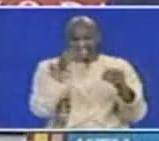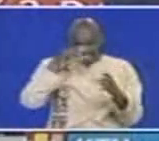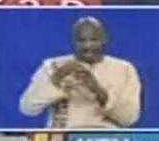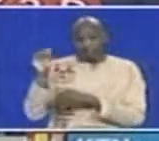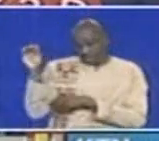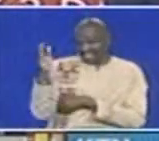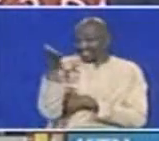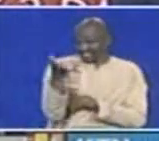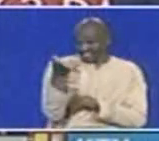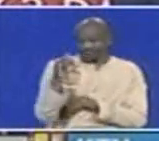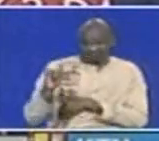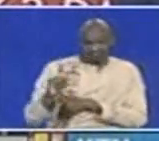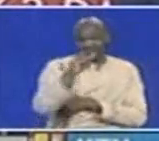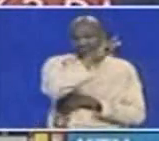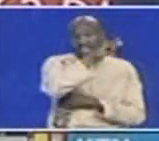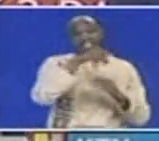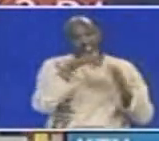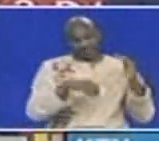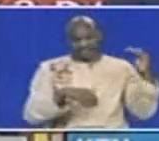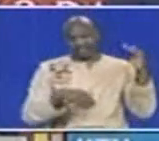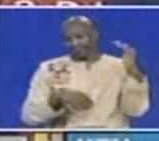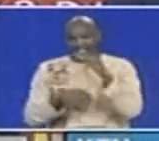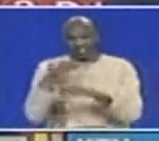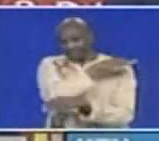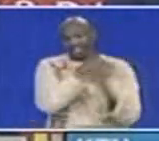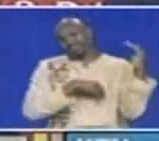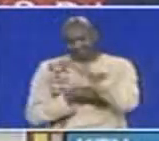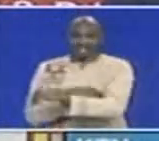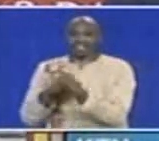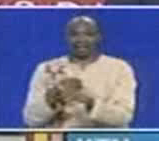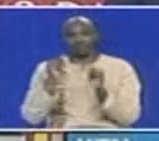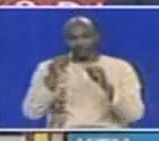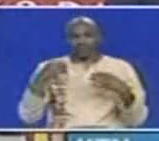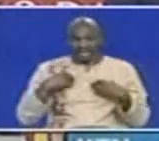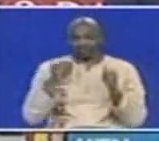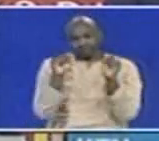morning there, and they come back in the evening. I think that will end up with some